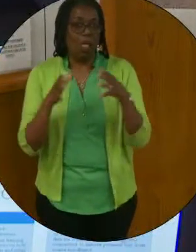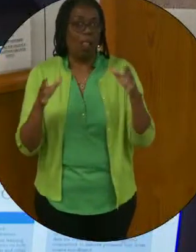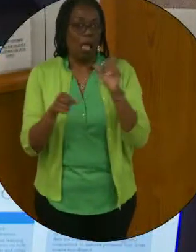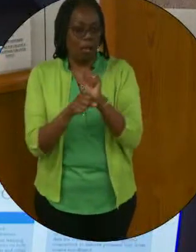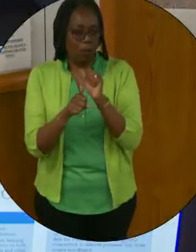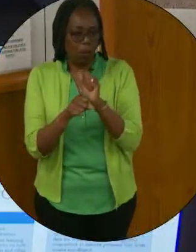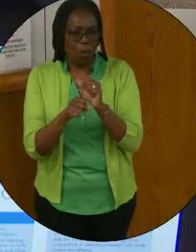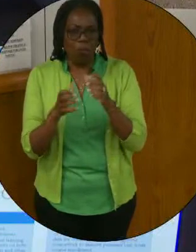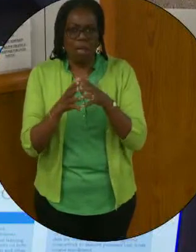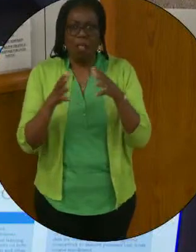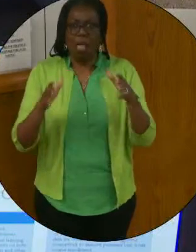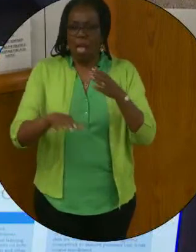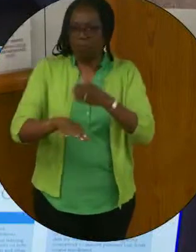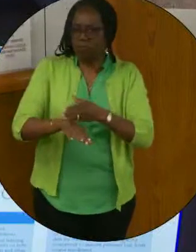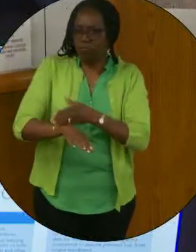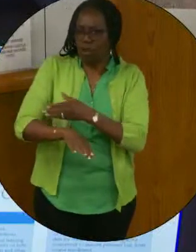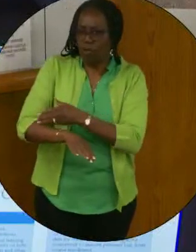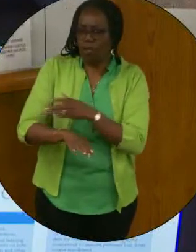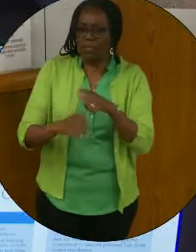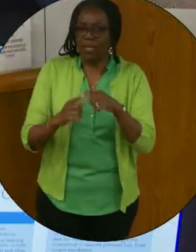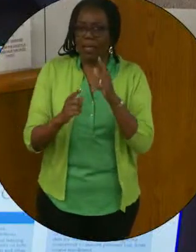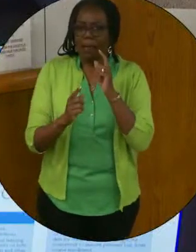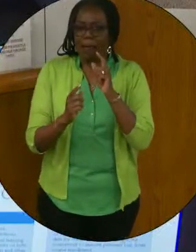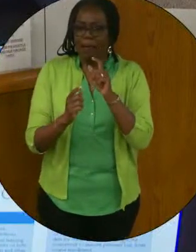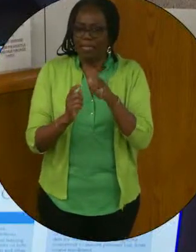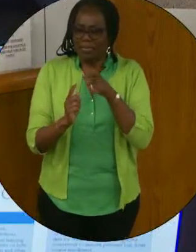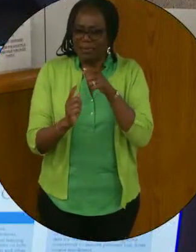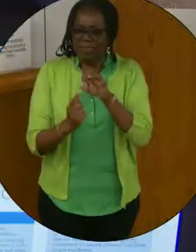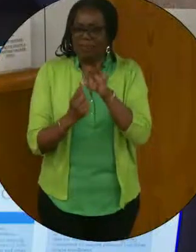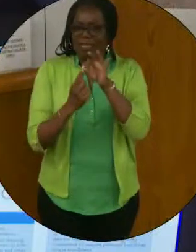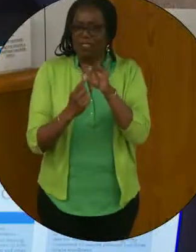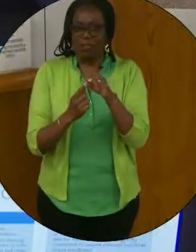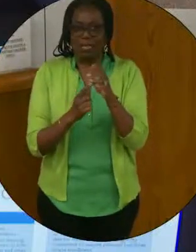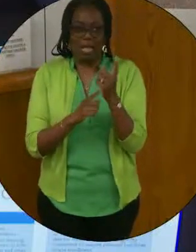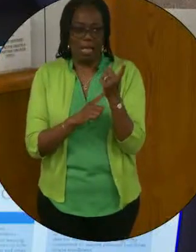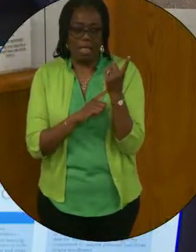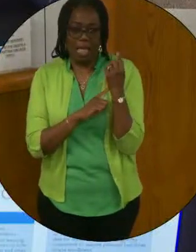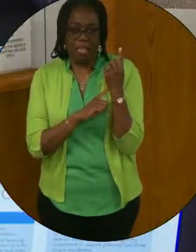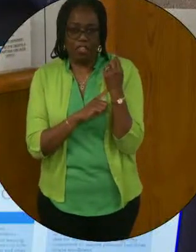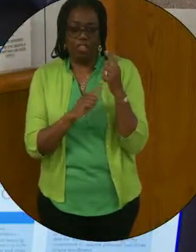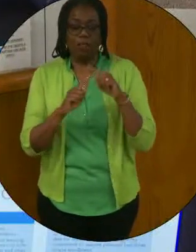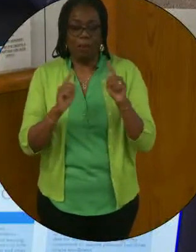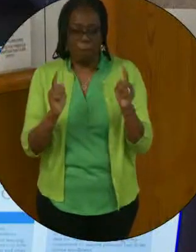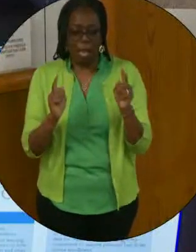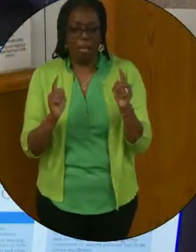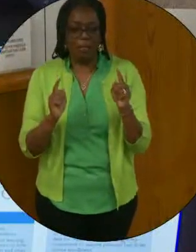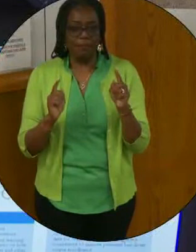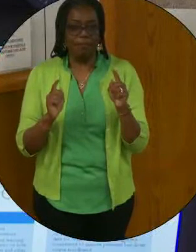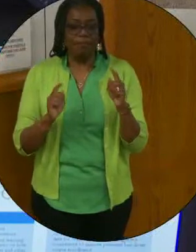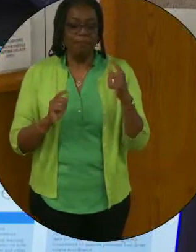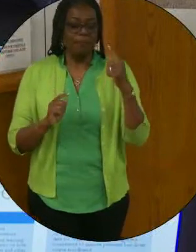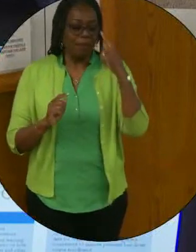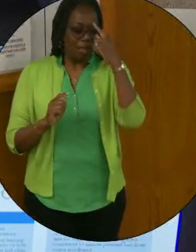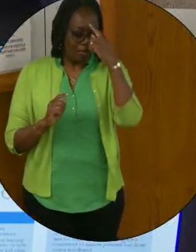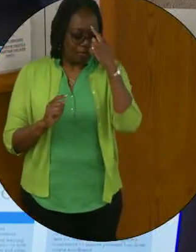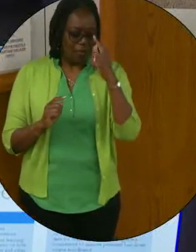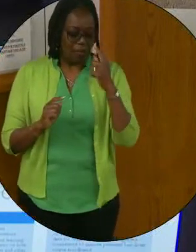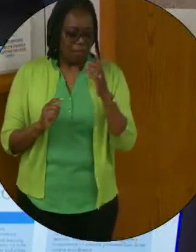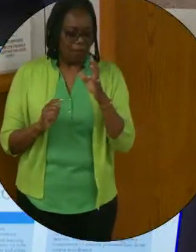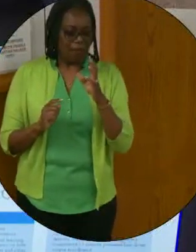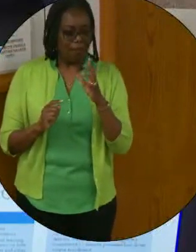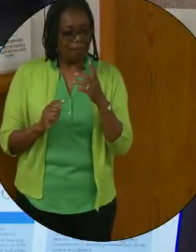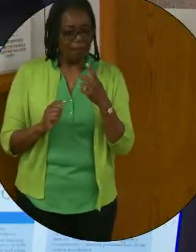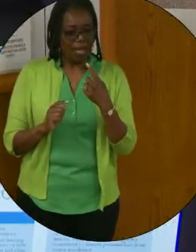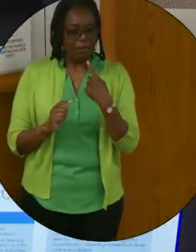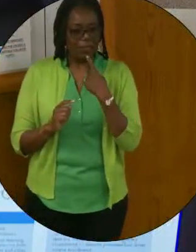made significant progress, particularly in this last year. But I think that if I'm speaking very